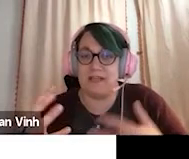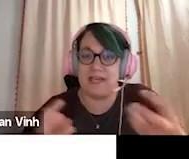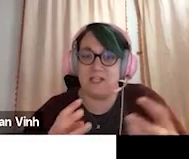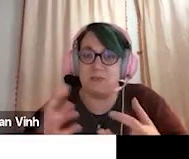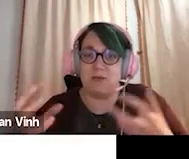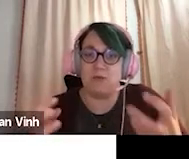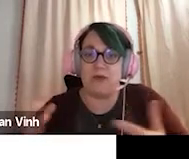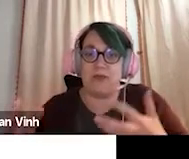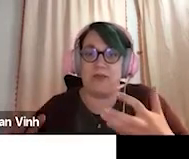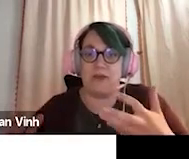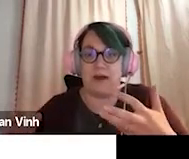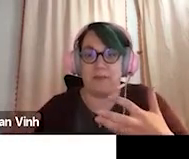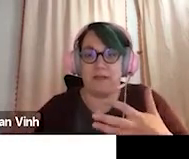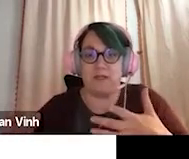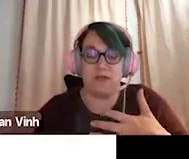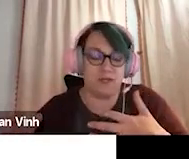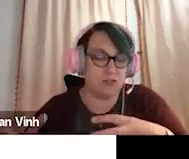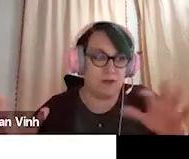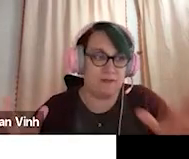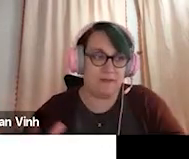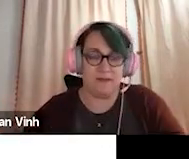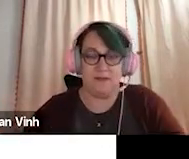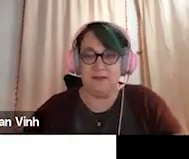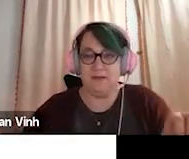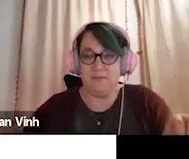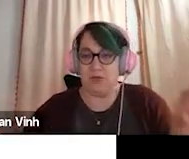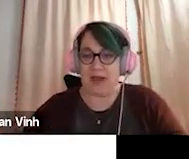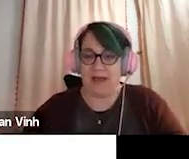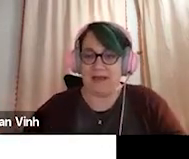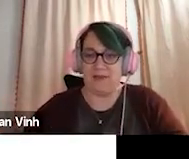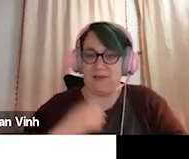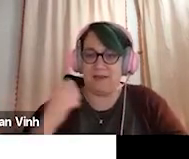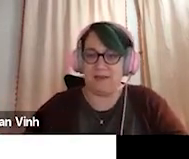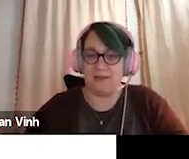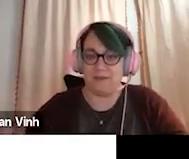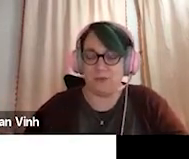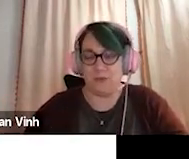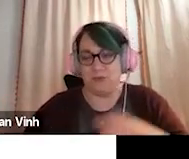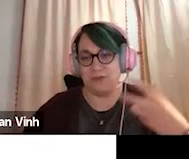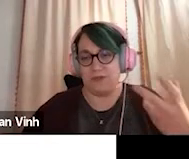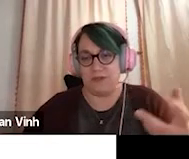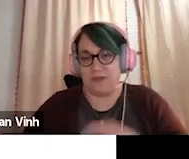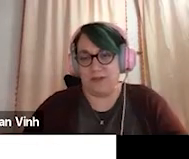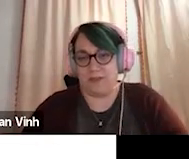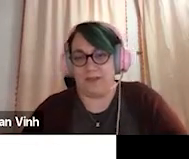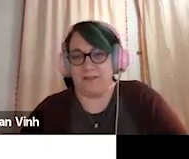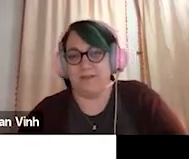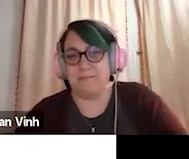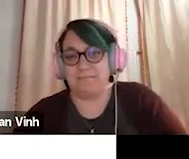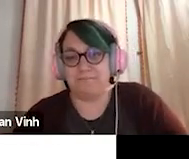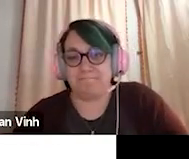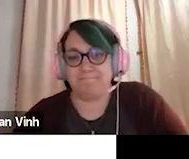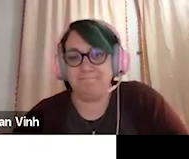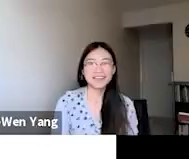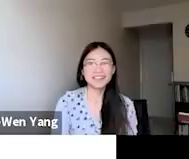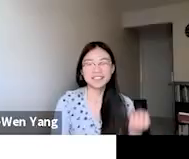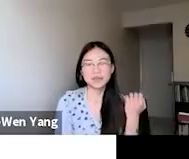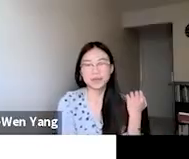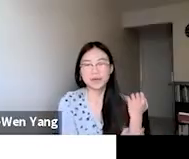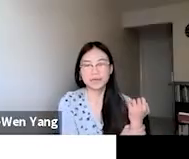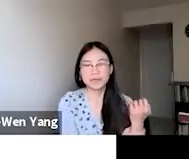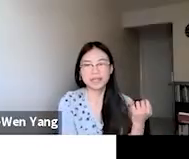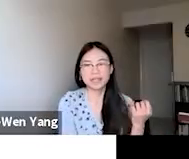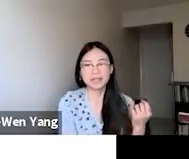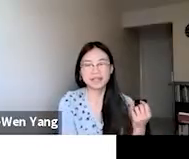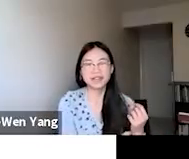sort of engagement with, like you said, Shoen, the puree or the tools or the, you know, things. Yeah, that's a